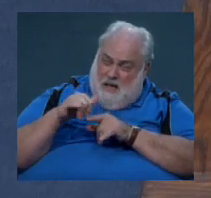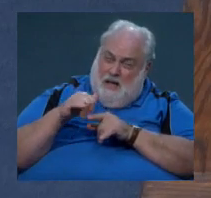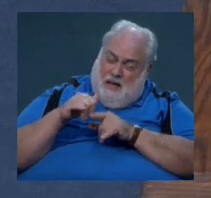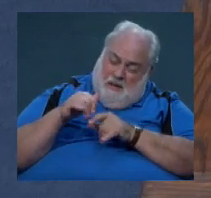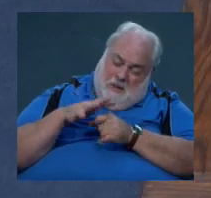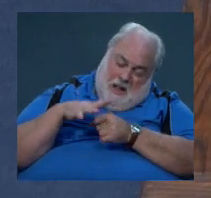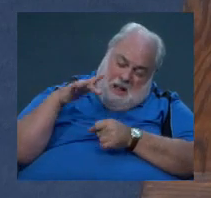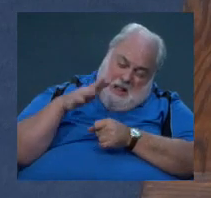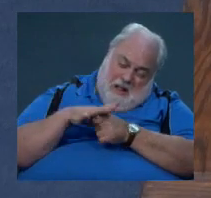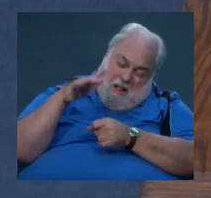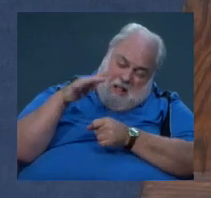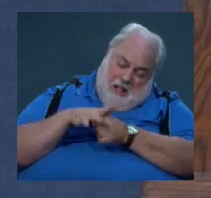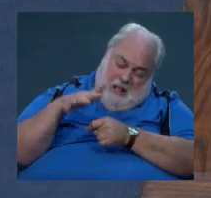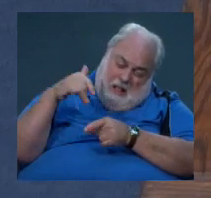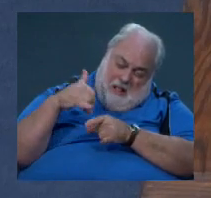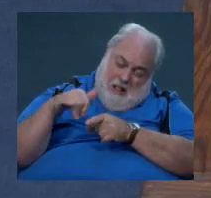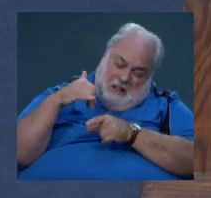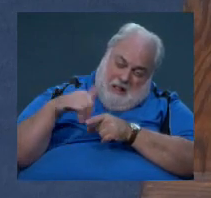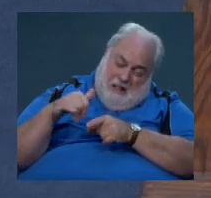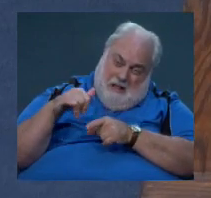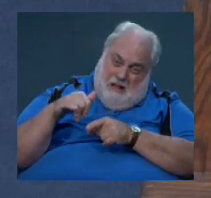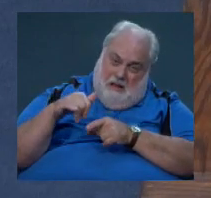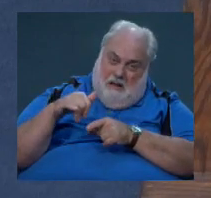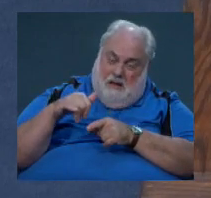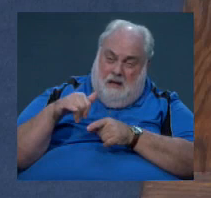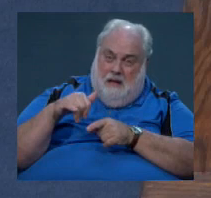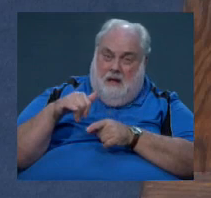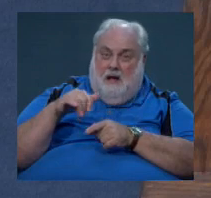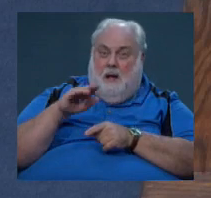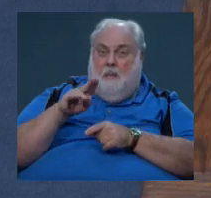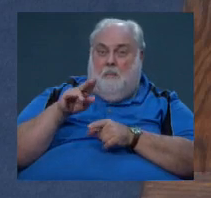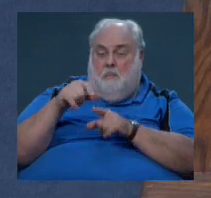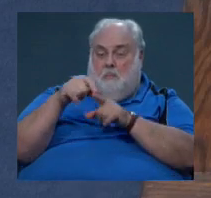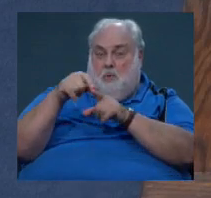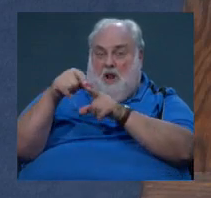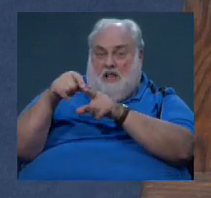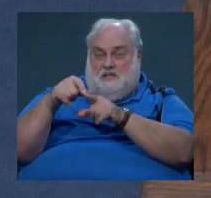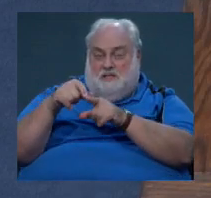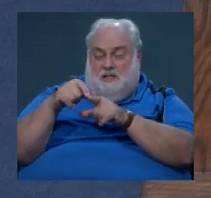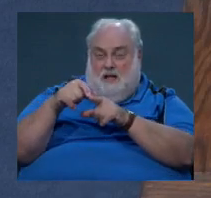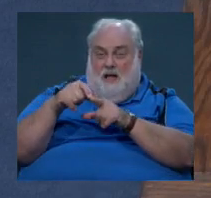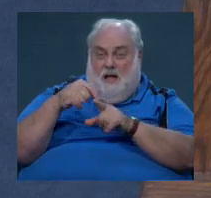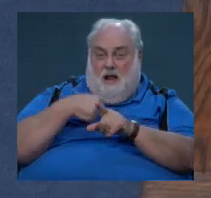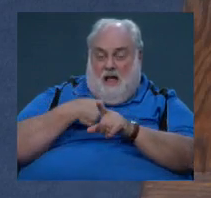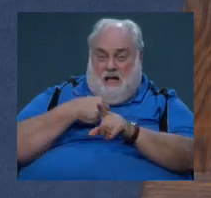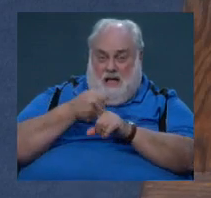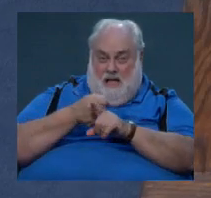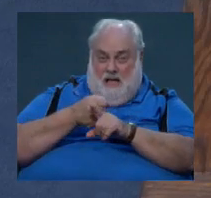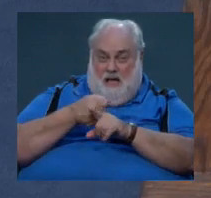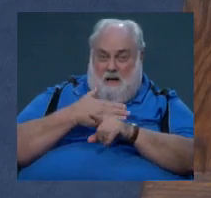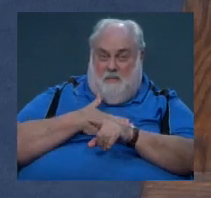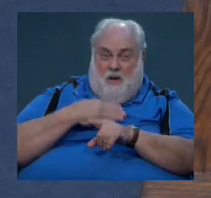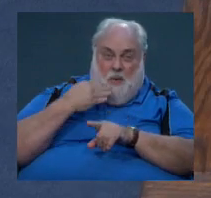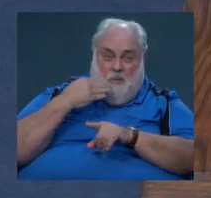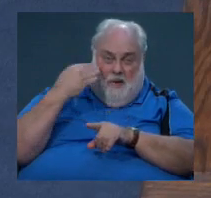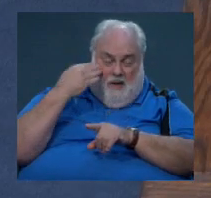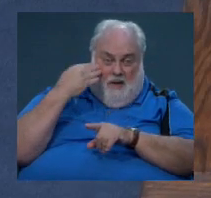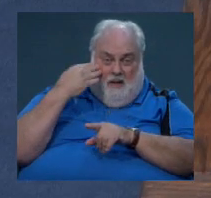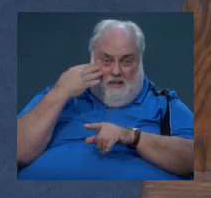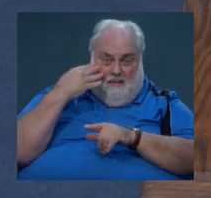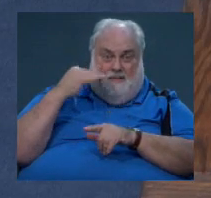go on out there, that it may be some bullets flying. And I get hit and stuff in my own